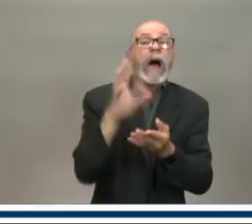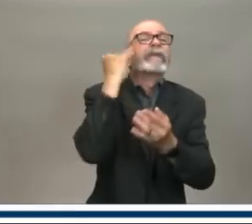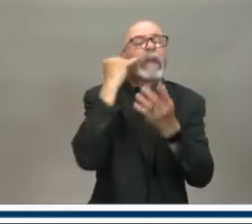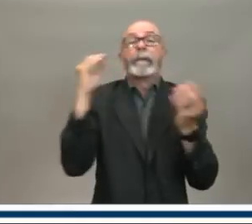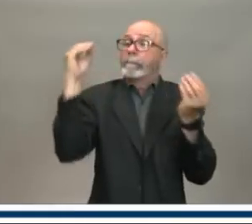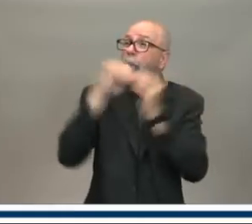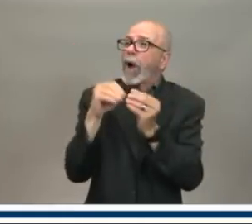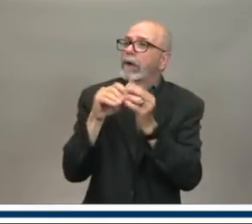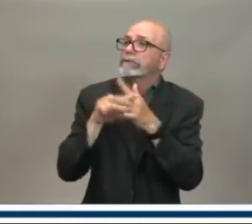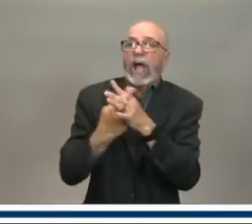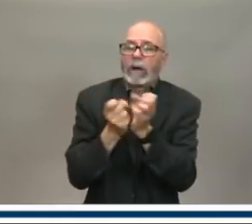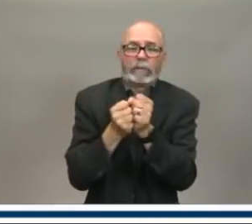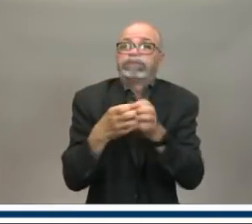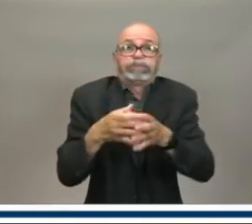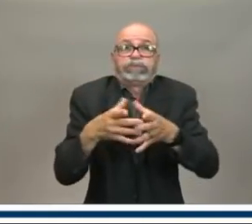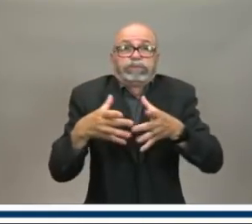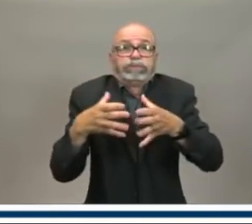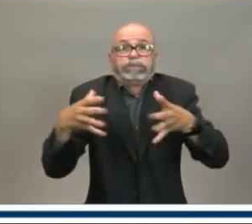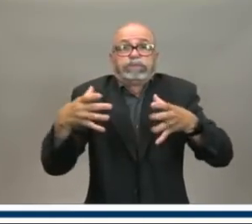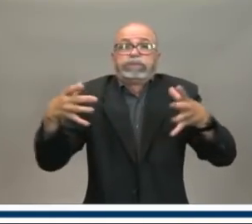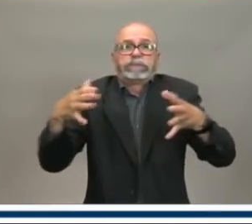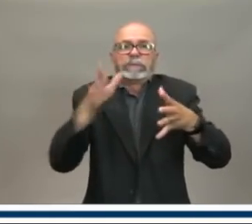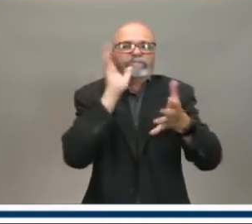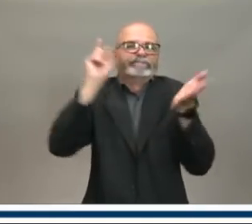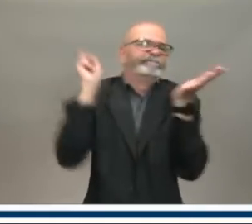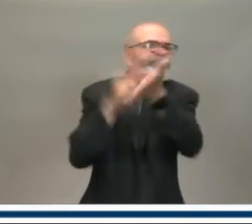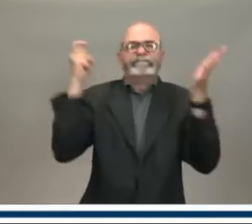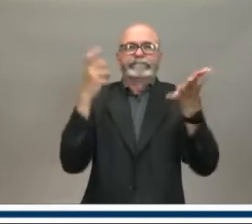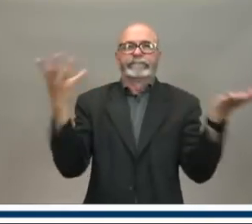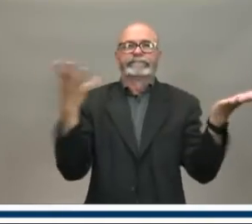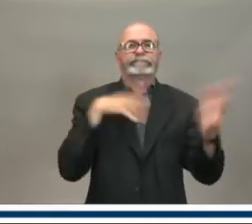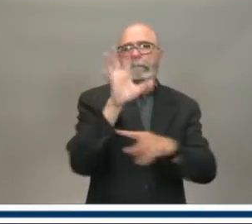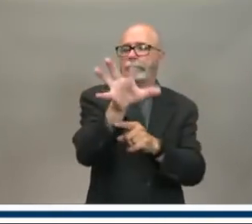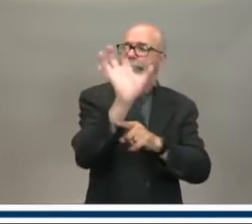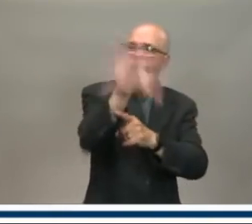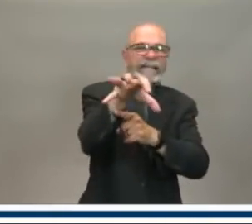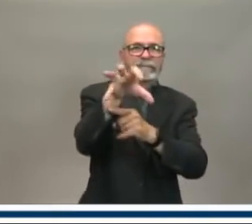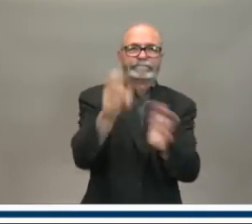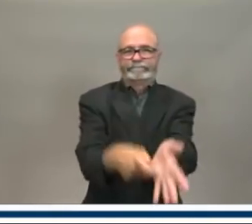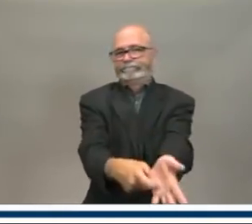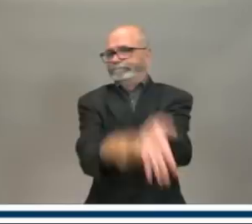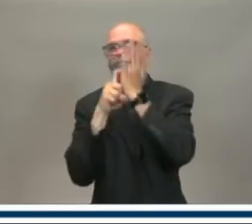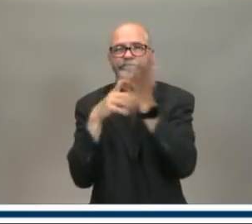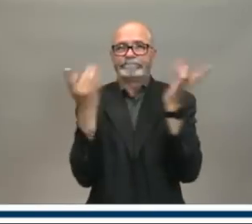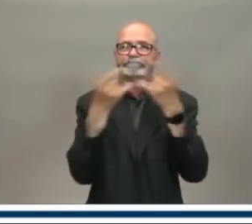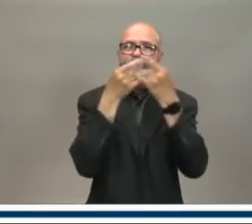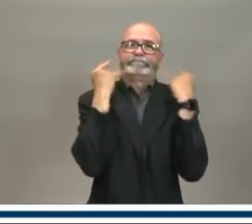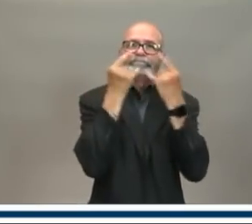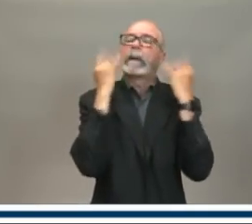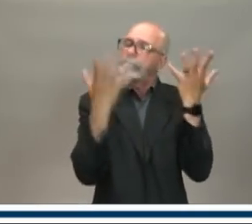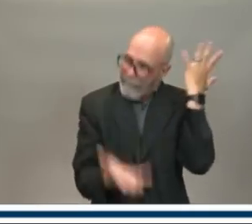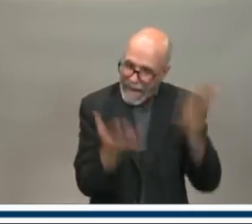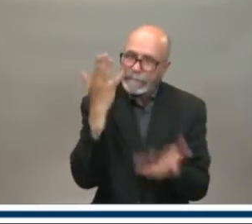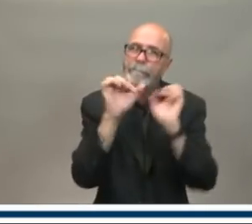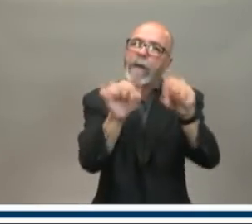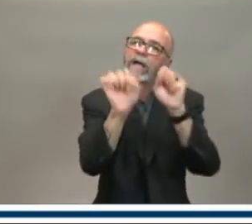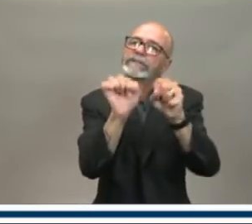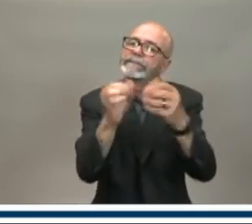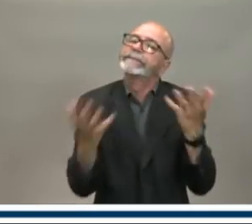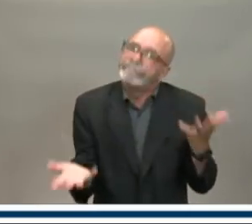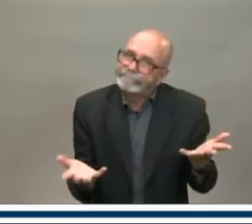But at this time, with the low levels of virus spread, we're asking Nova Scotians to consider using a mask in those